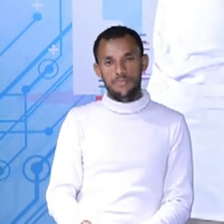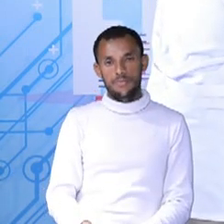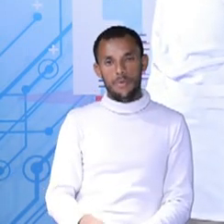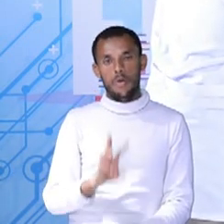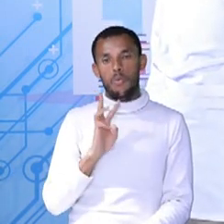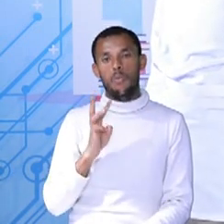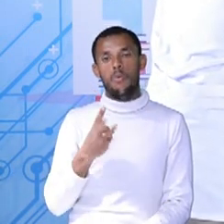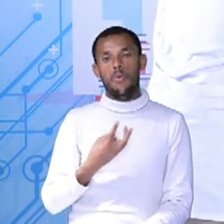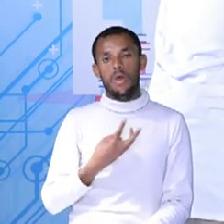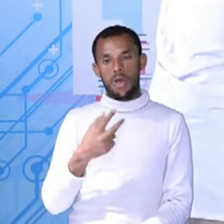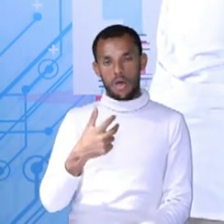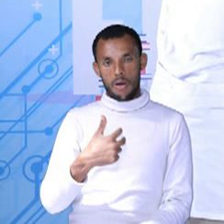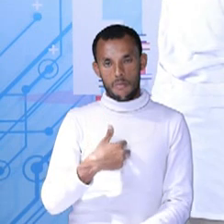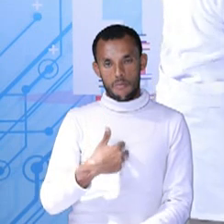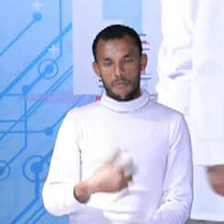We have